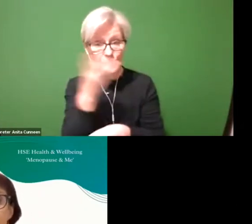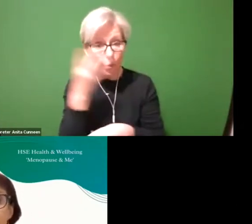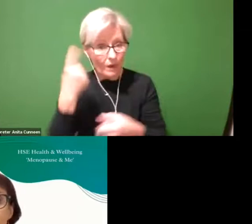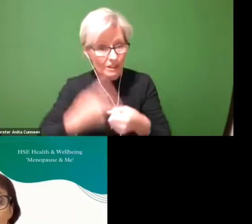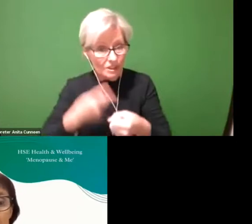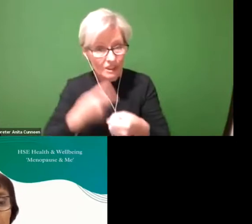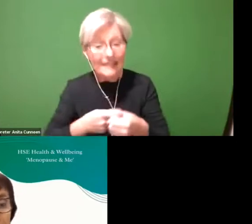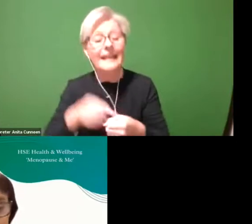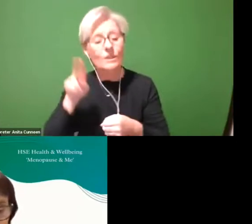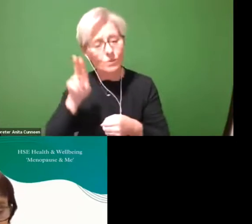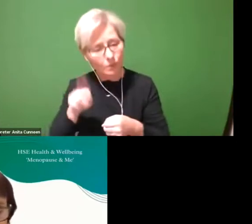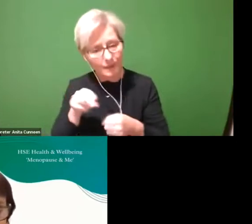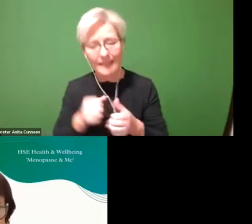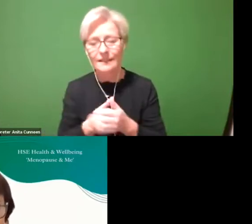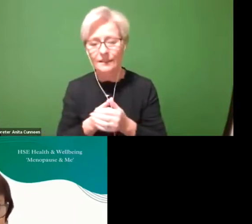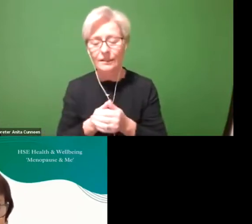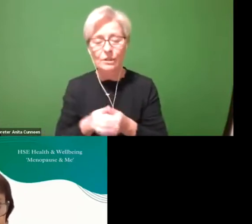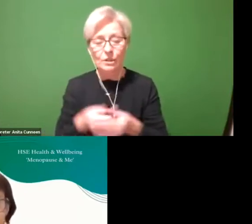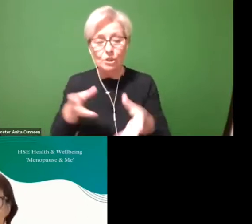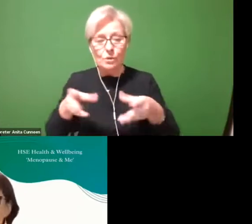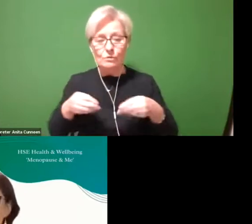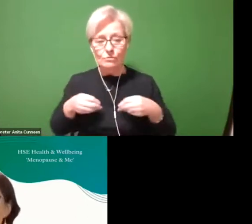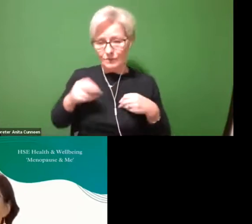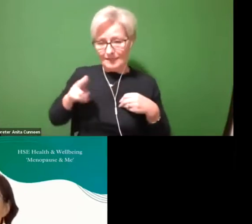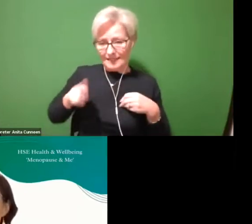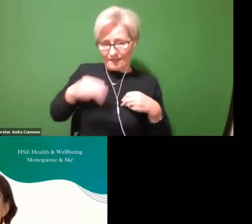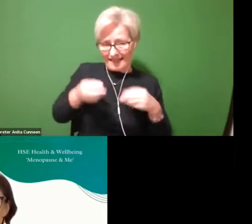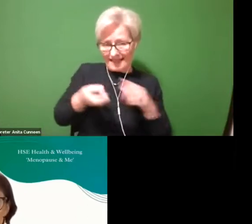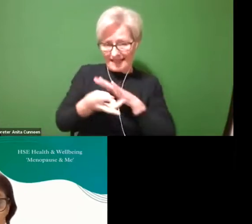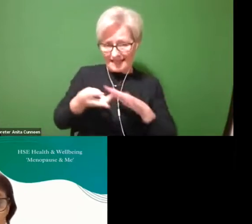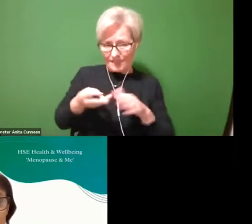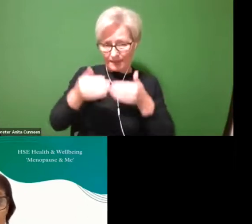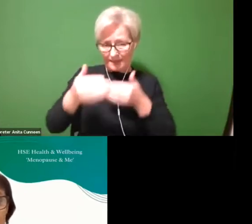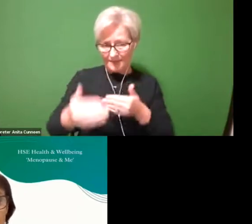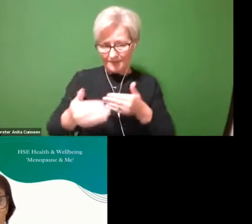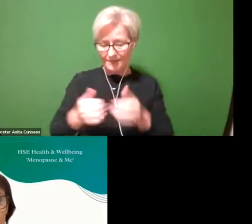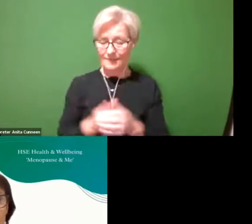week. So look, that was really wonderful. I learned so much myself. Thank you so much. Thank you.